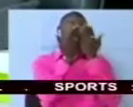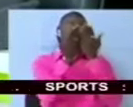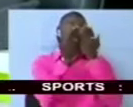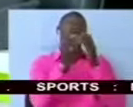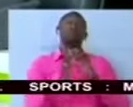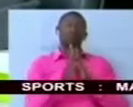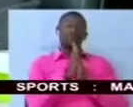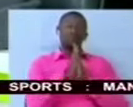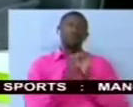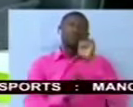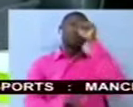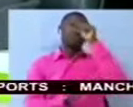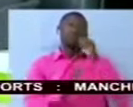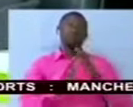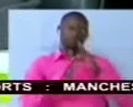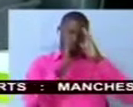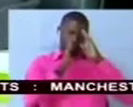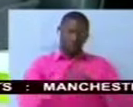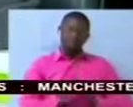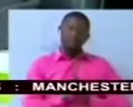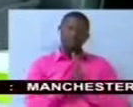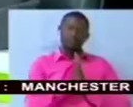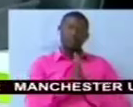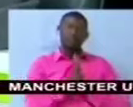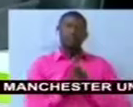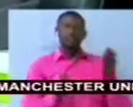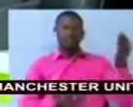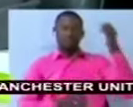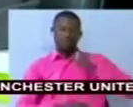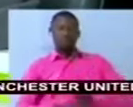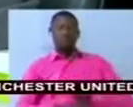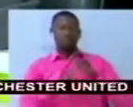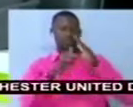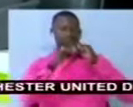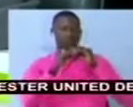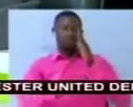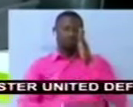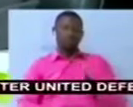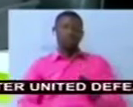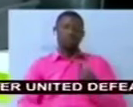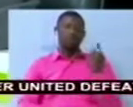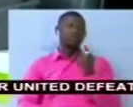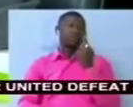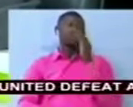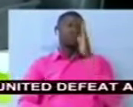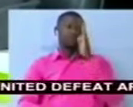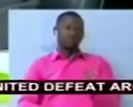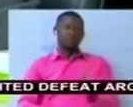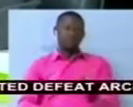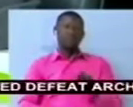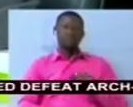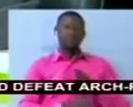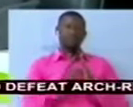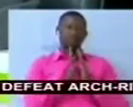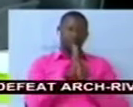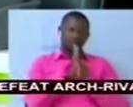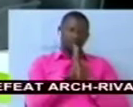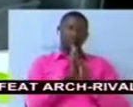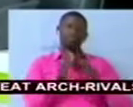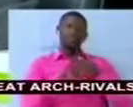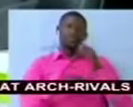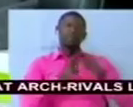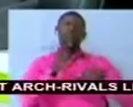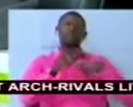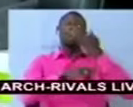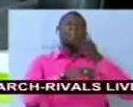grace, they shall come and speak the truth and only the truth. And we pray for the population and the